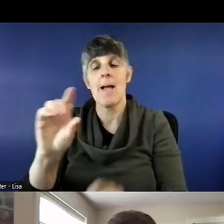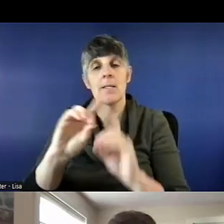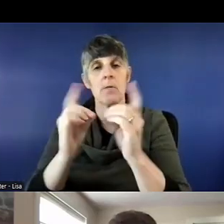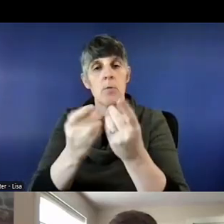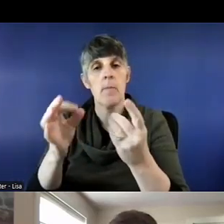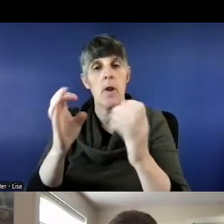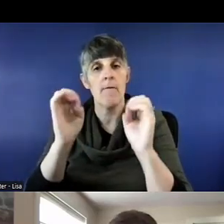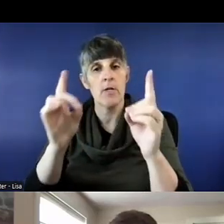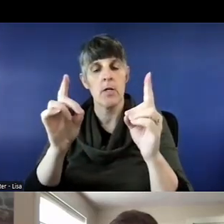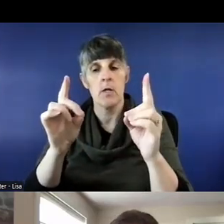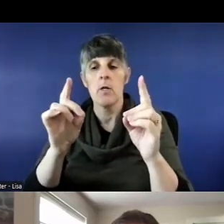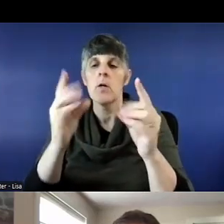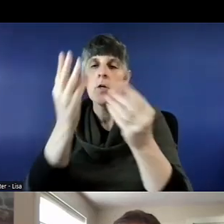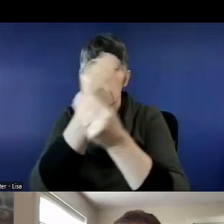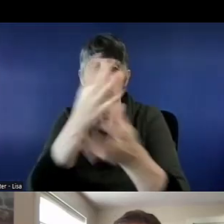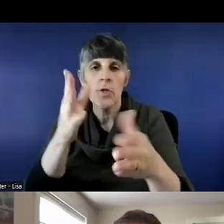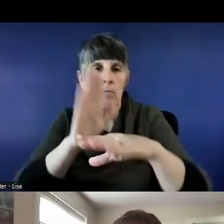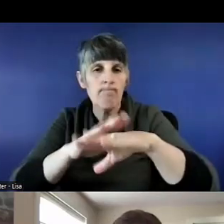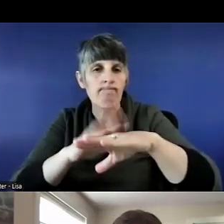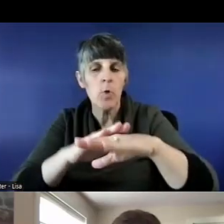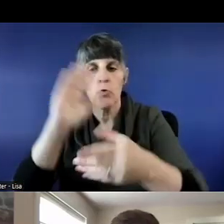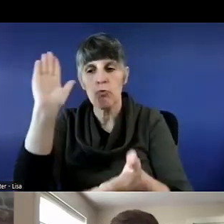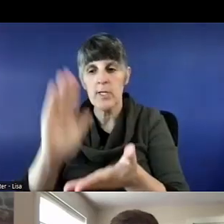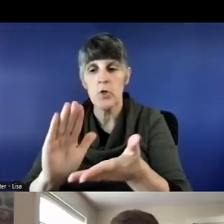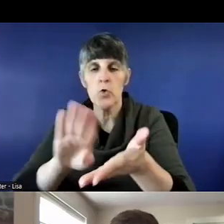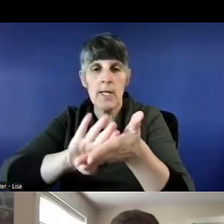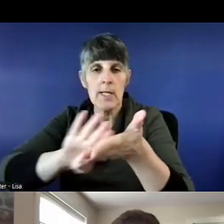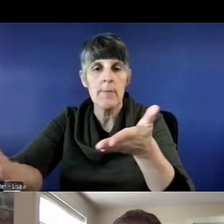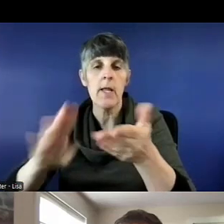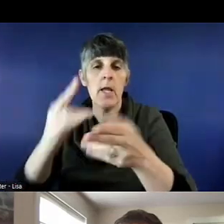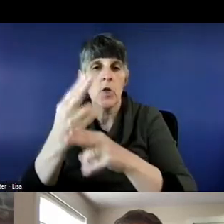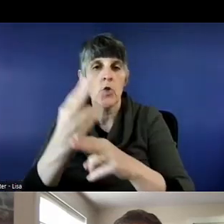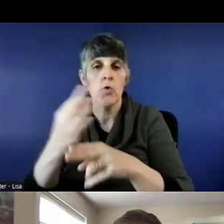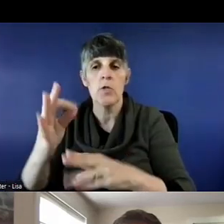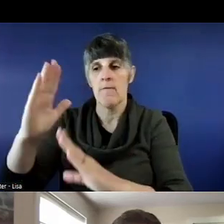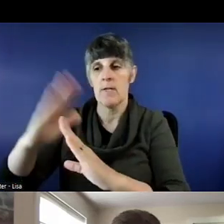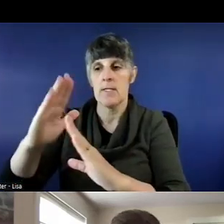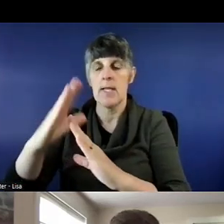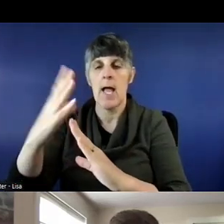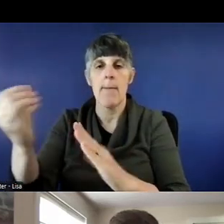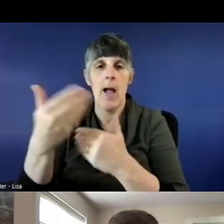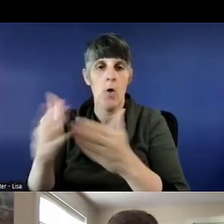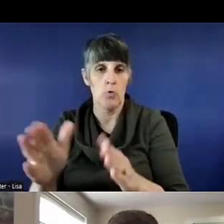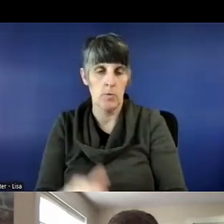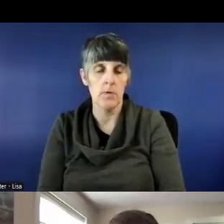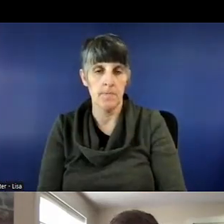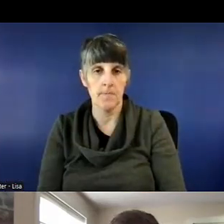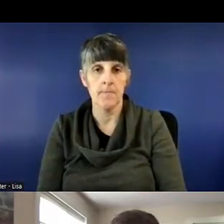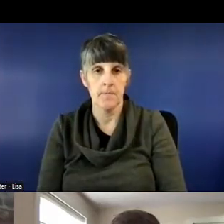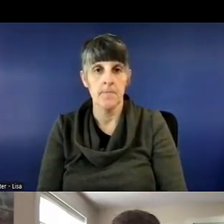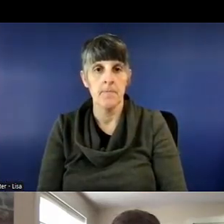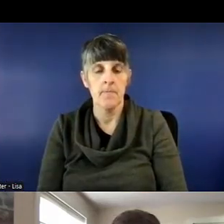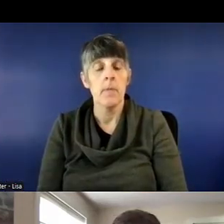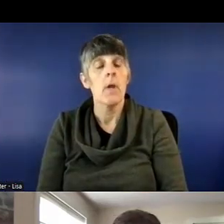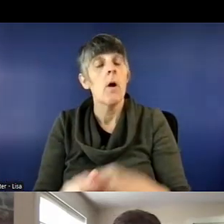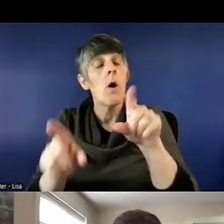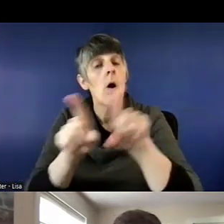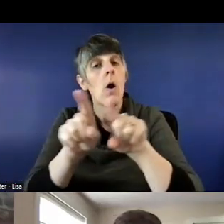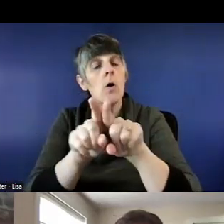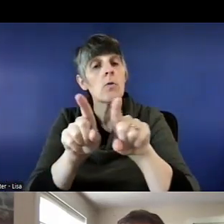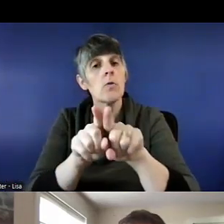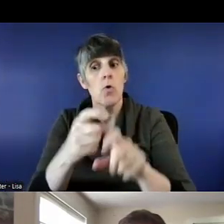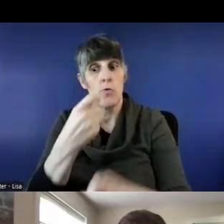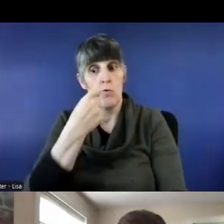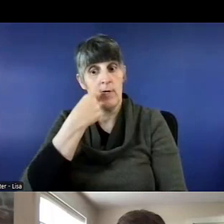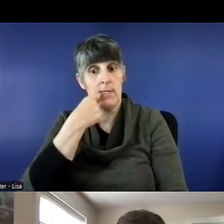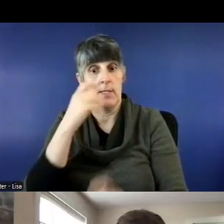Ed released an advisory on reducing and eliminating the use of timeout rooms in schools. In addition,